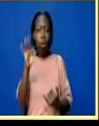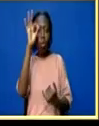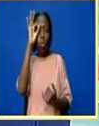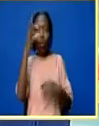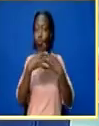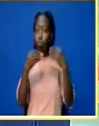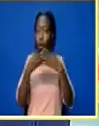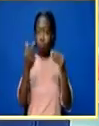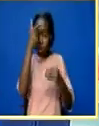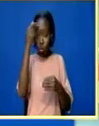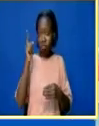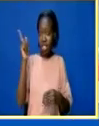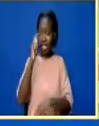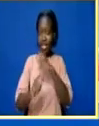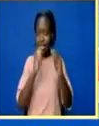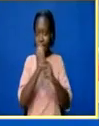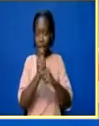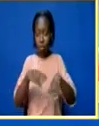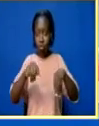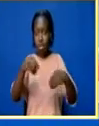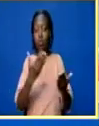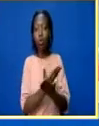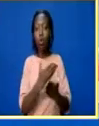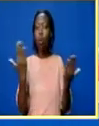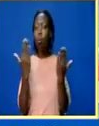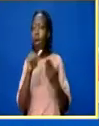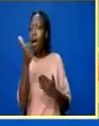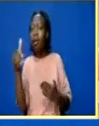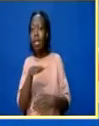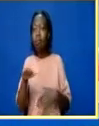this type of erosion. Ah, okay. So where else can we find them?